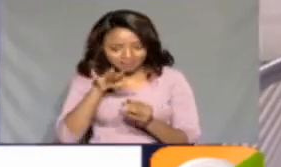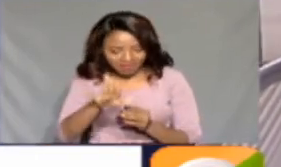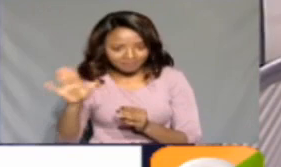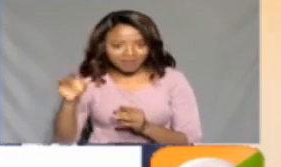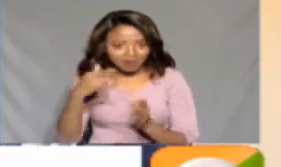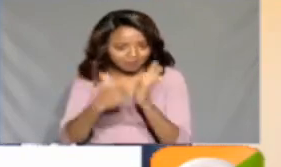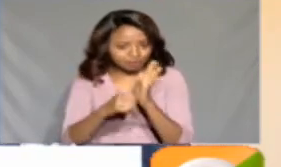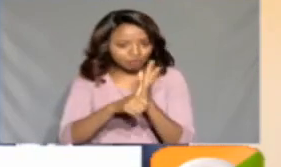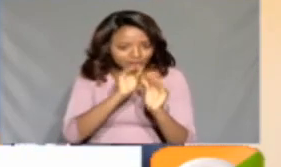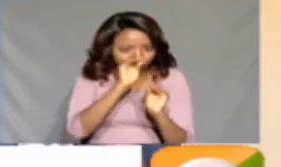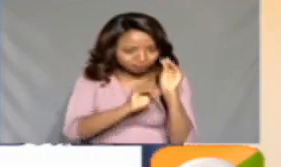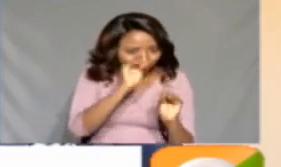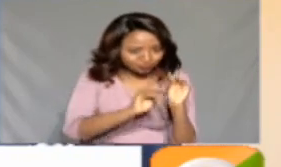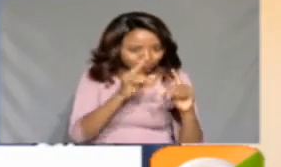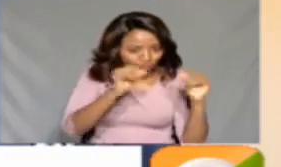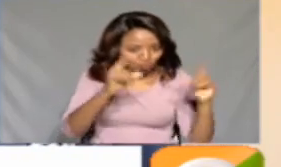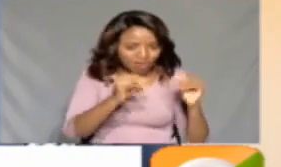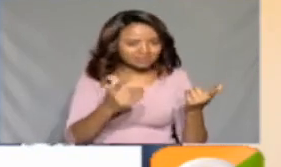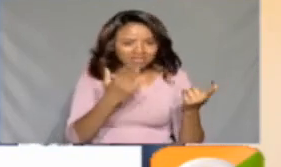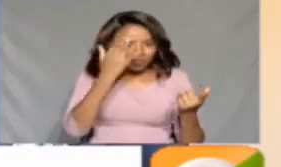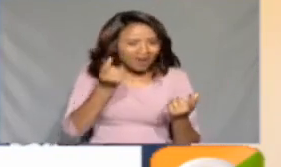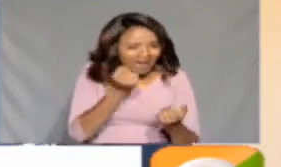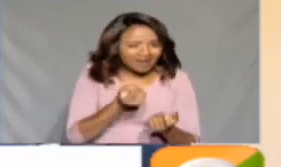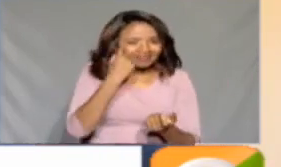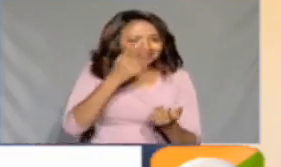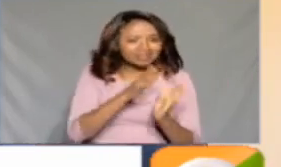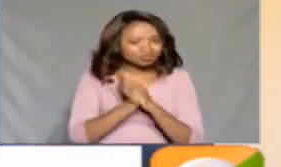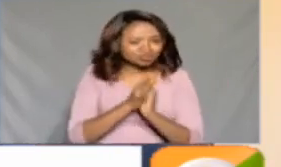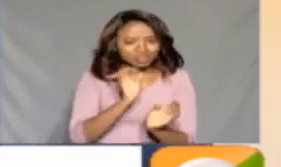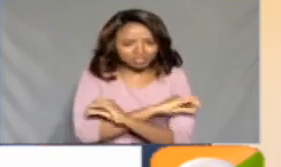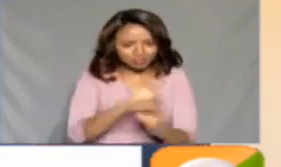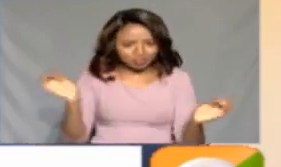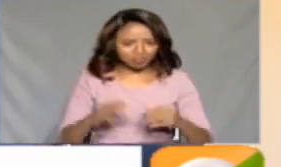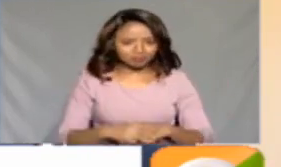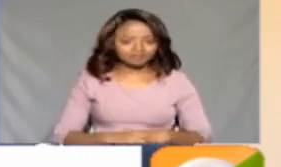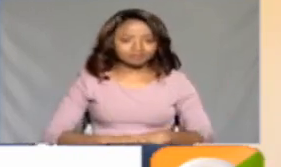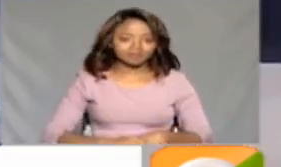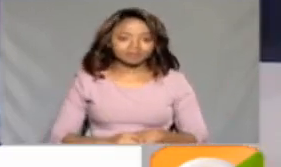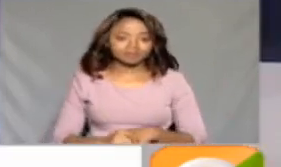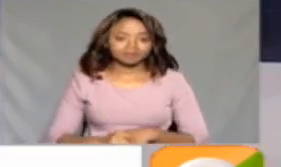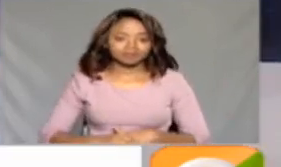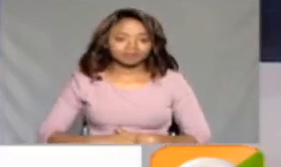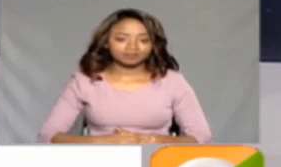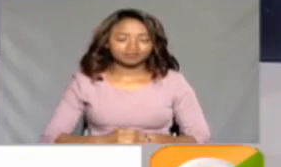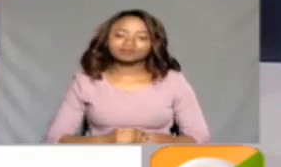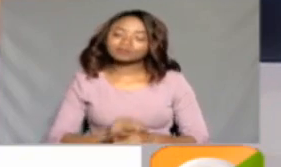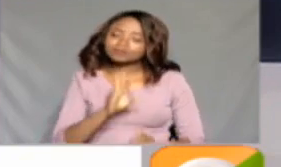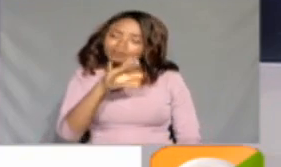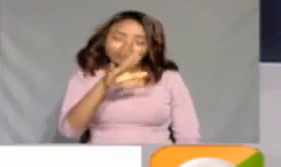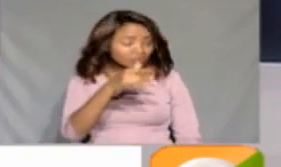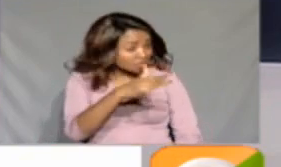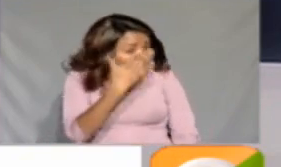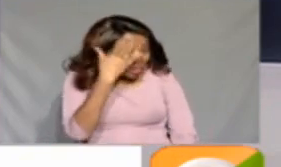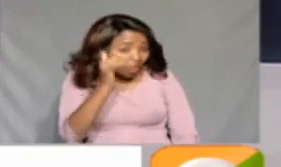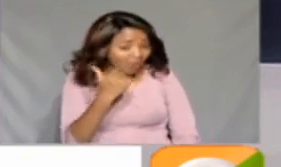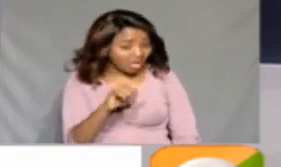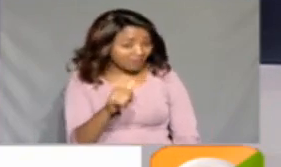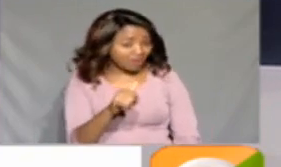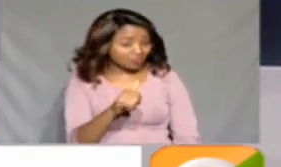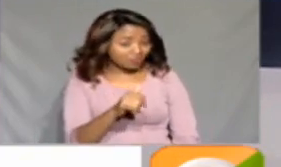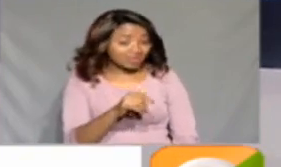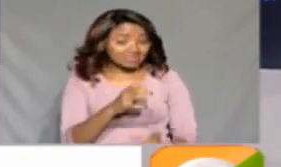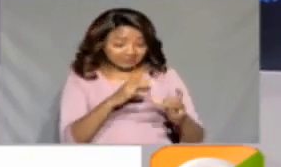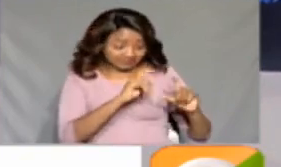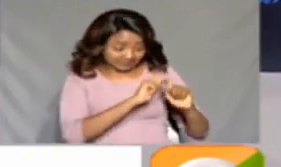said is quoted out of context. I don't think that I should spend my time. You know, they actually see you as being the so-called the Tanga Tanga